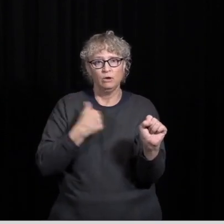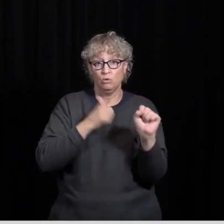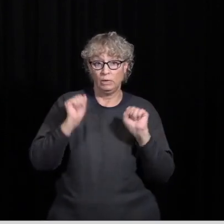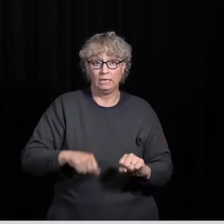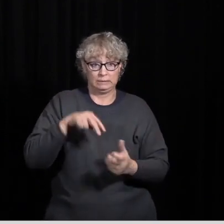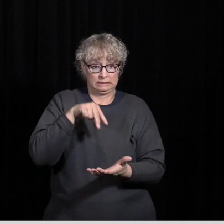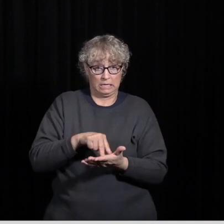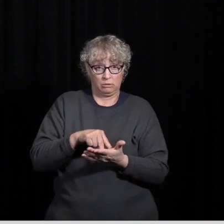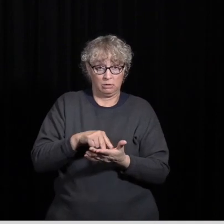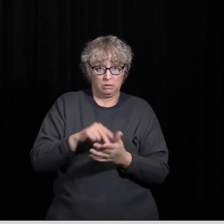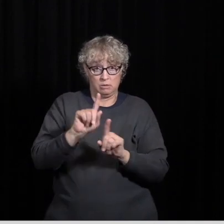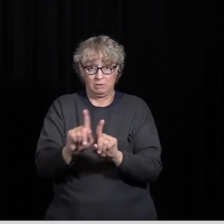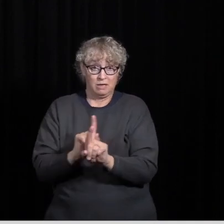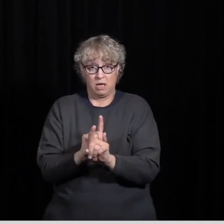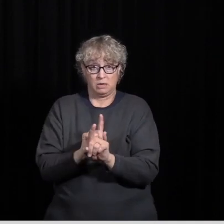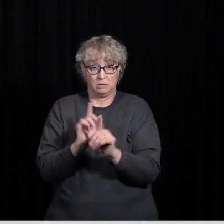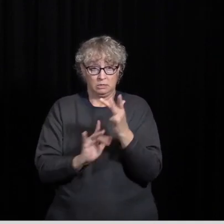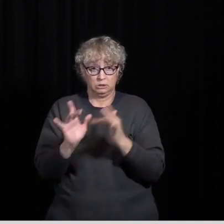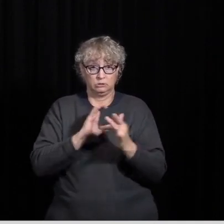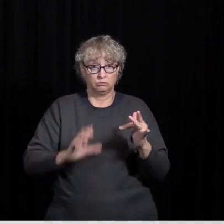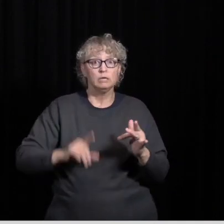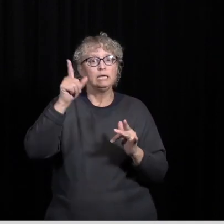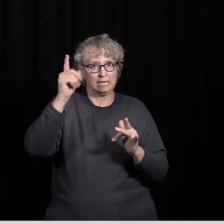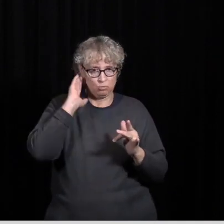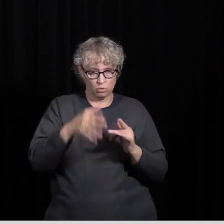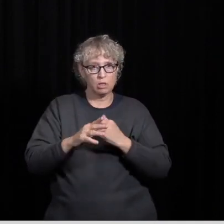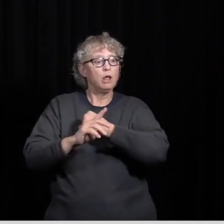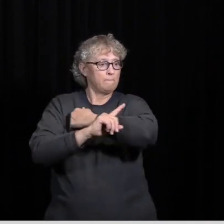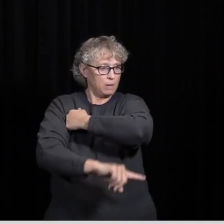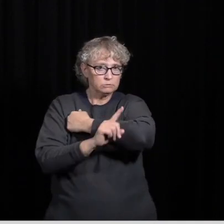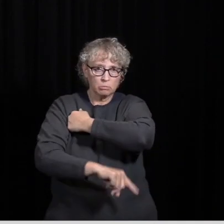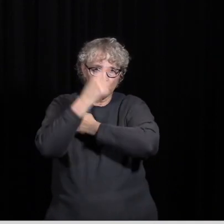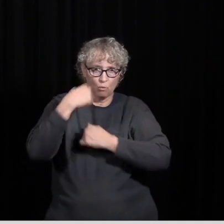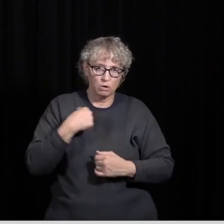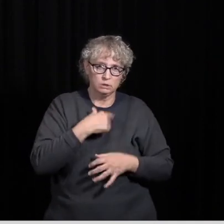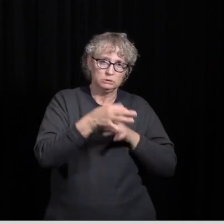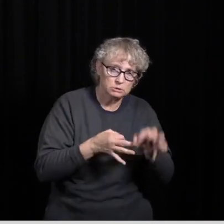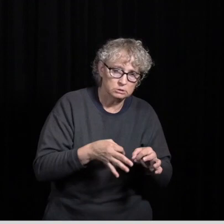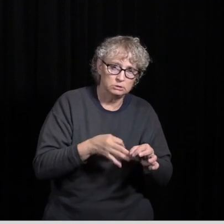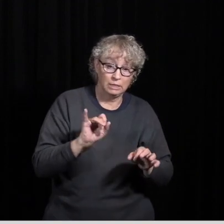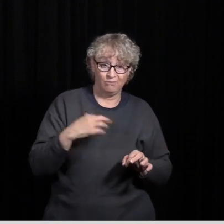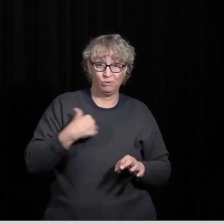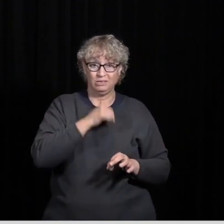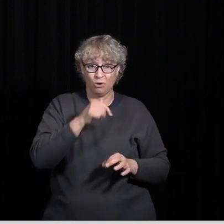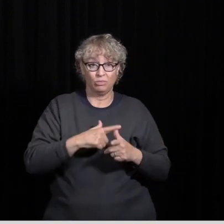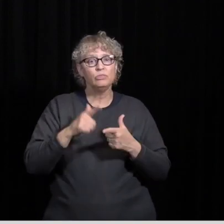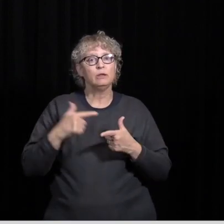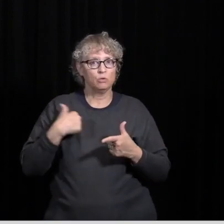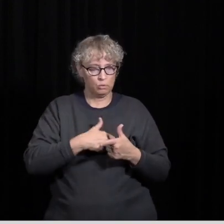can stand behind Jesus Christ and he will take our punishment for us. But if we don't, we'll be harshly judged.